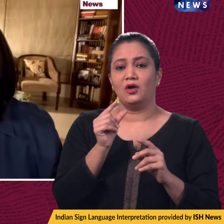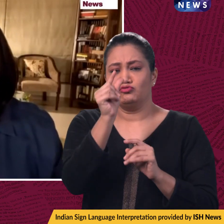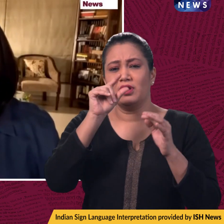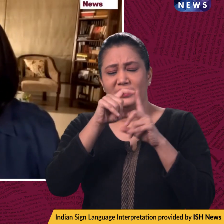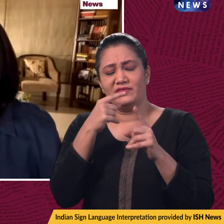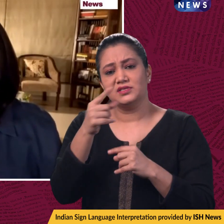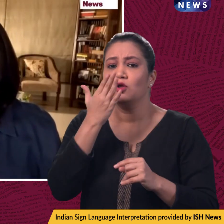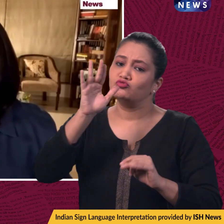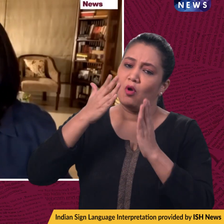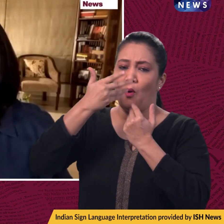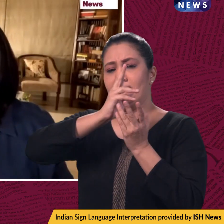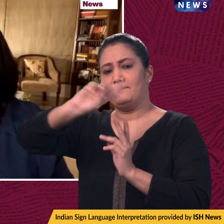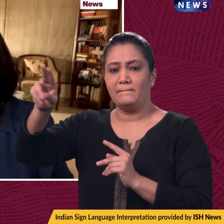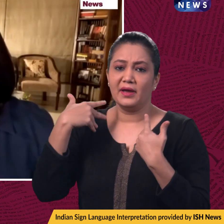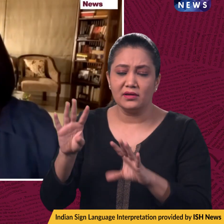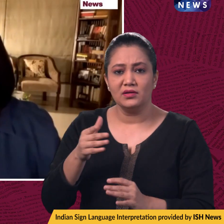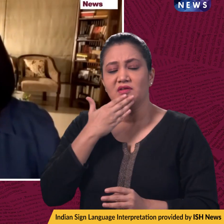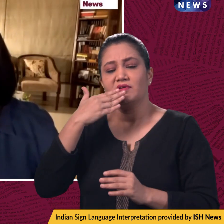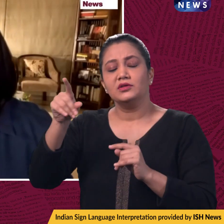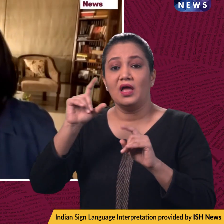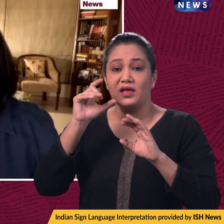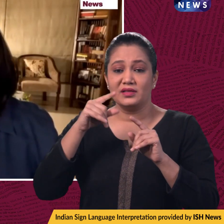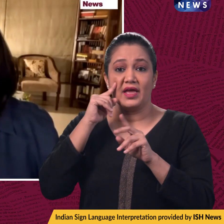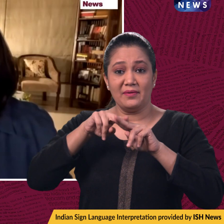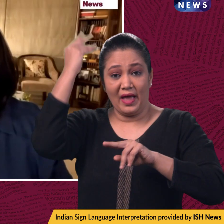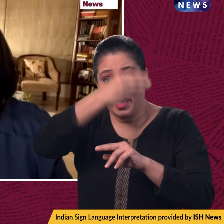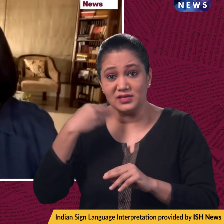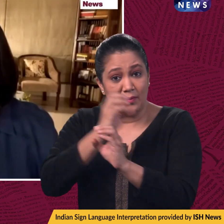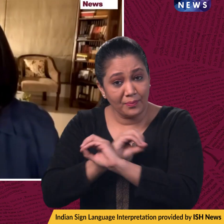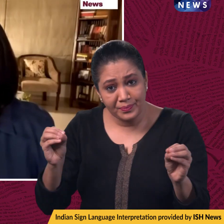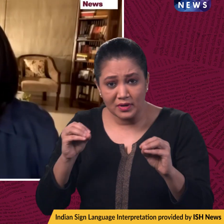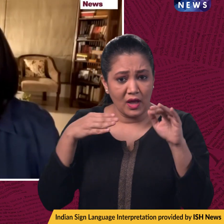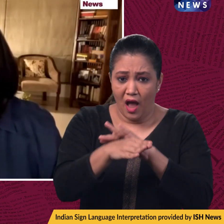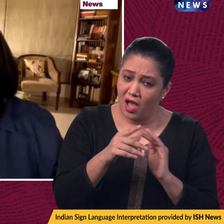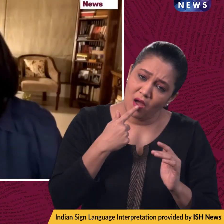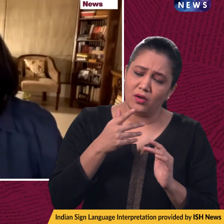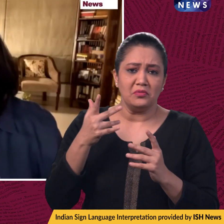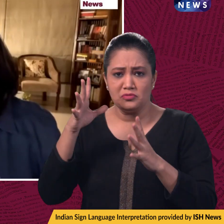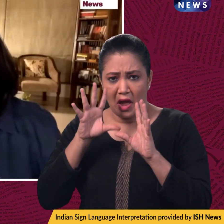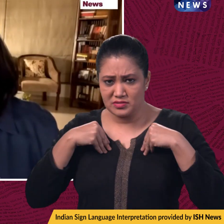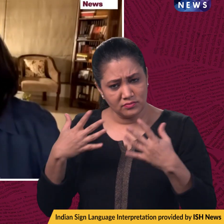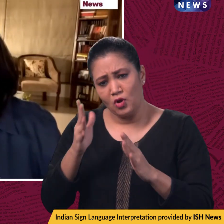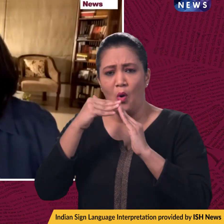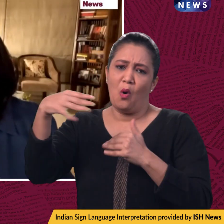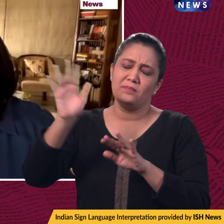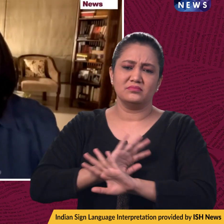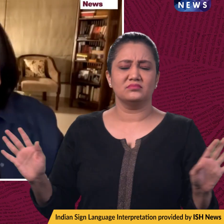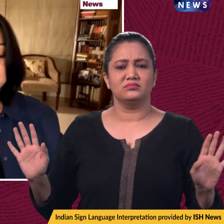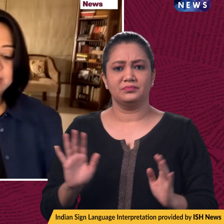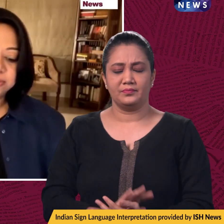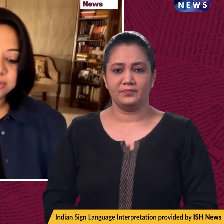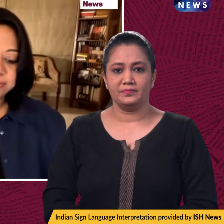Devi, said, "We sent the students back home. We advised them to enter the classes without hijab. They refused, so we've asked them to